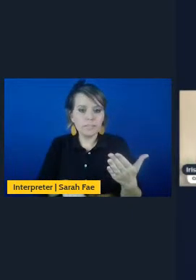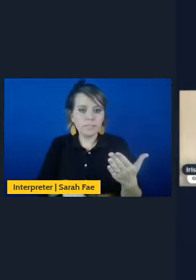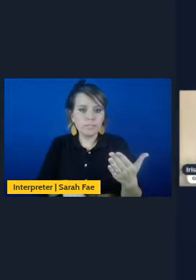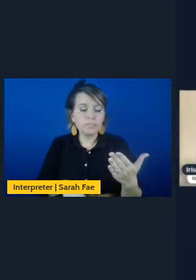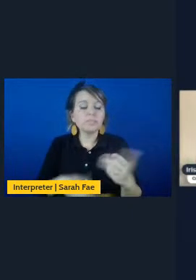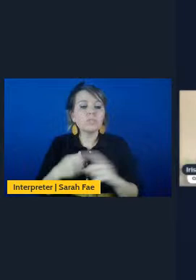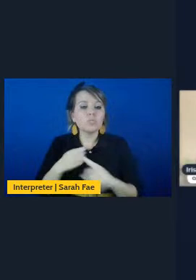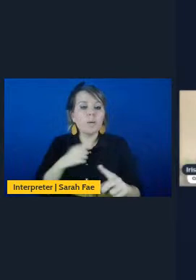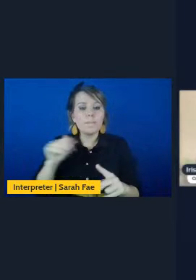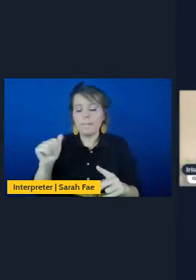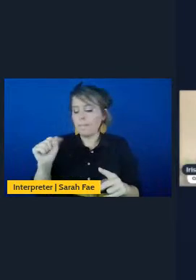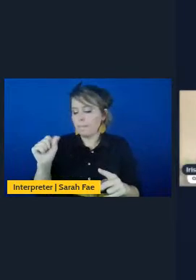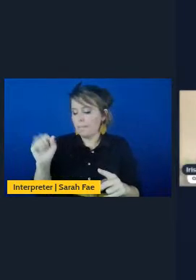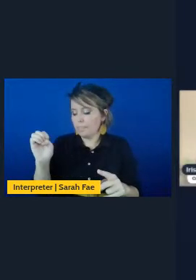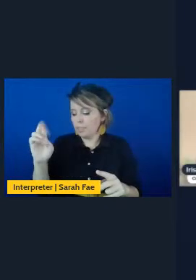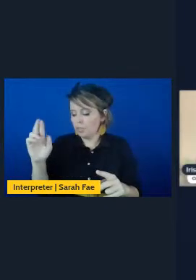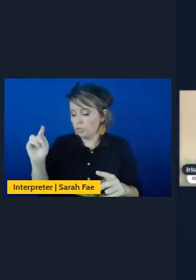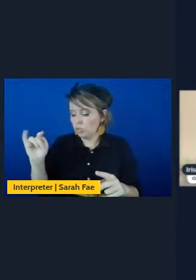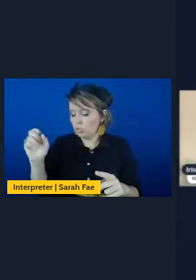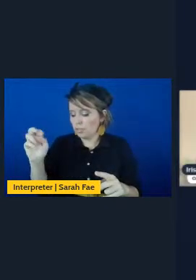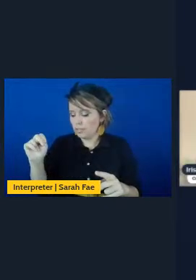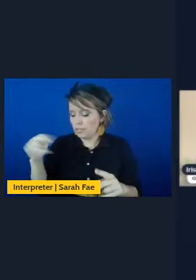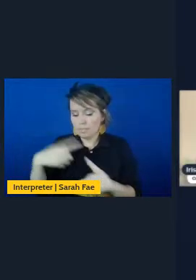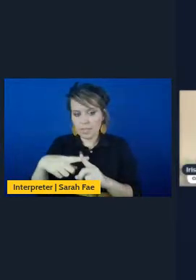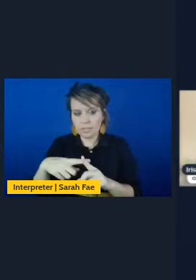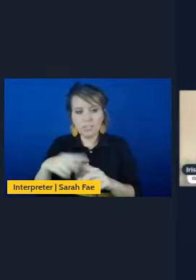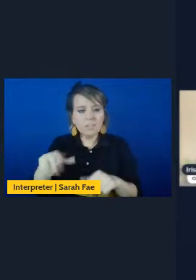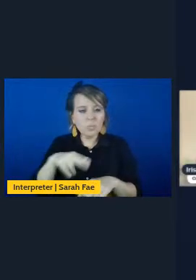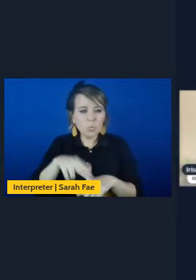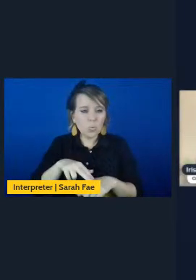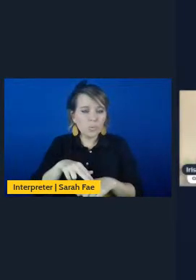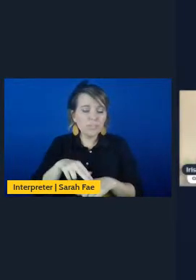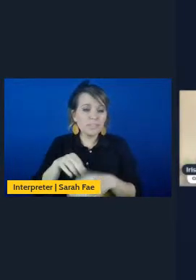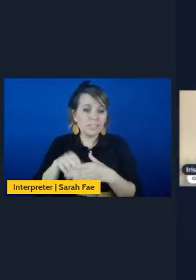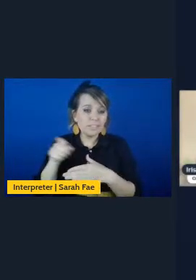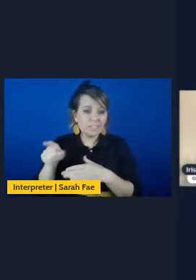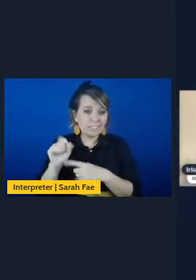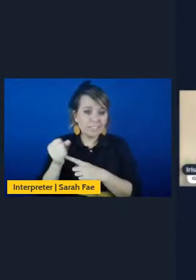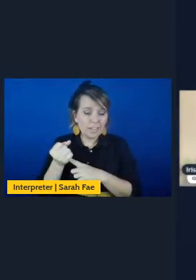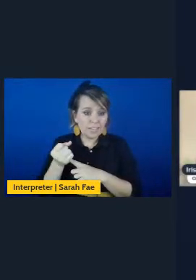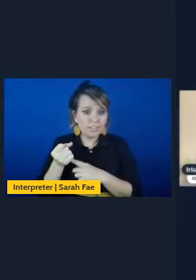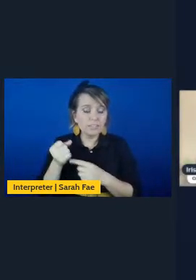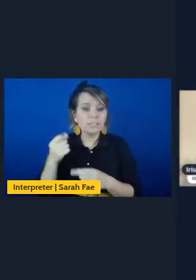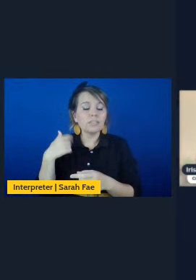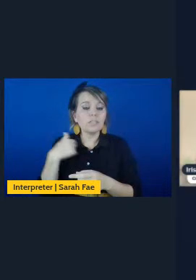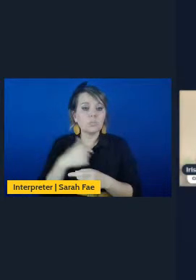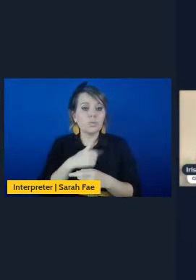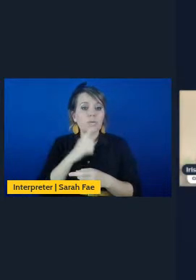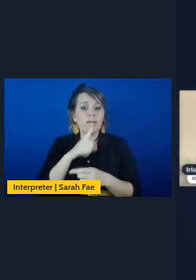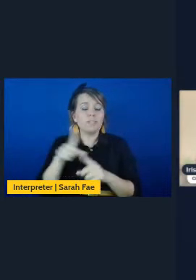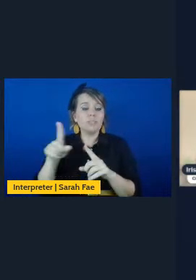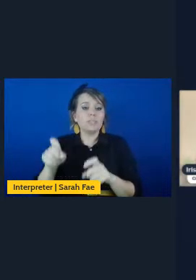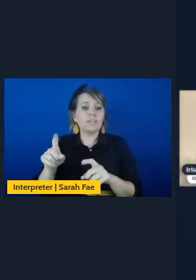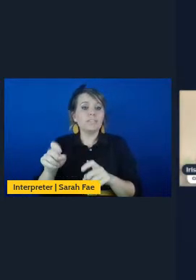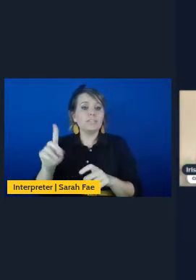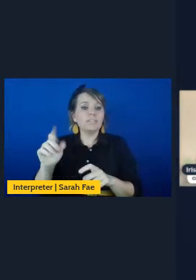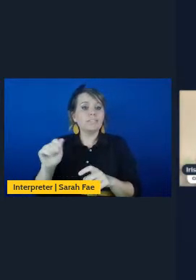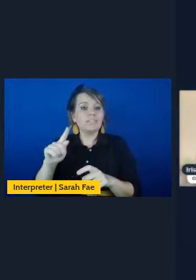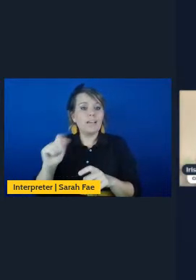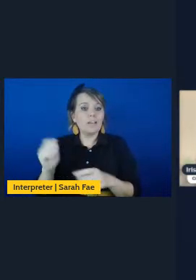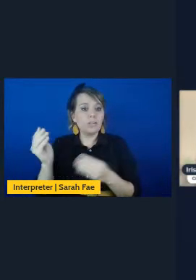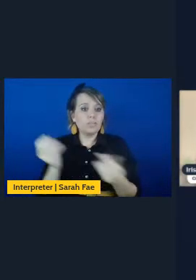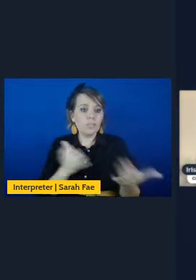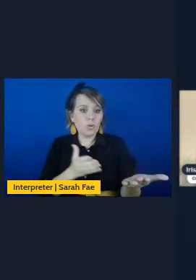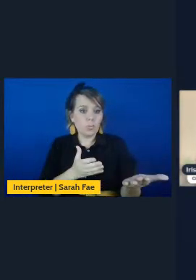class. And of course, in this case, we are actually testing an asynchronous data flow. So the message is going